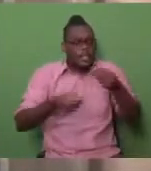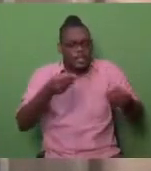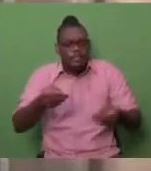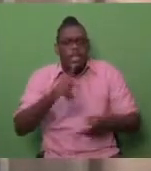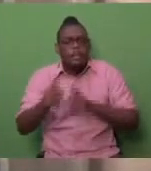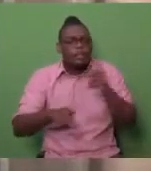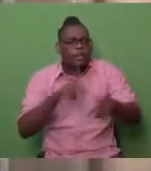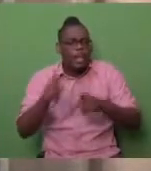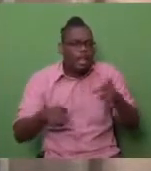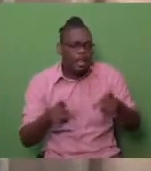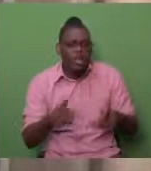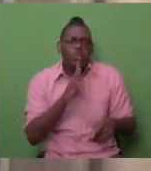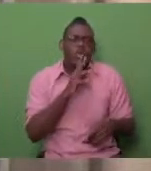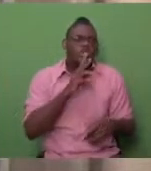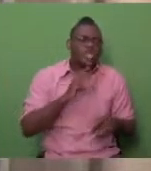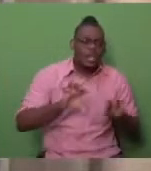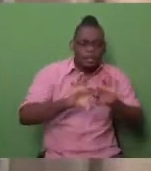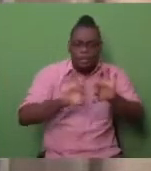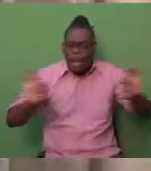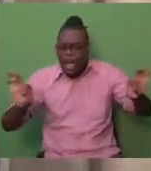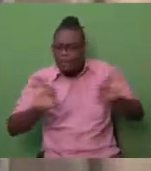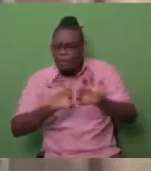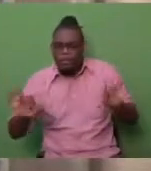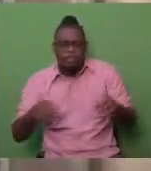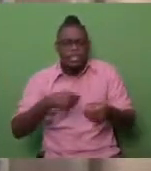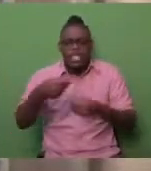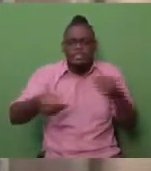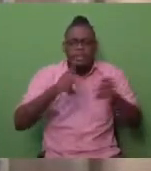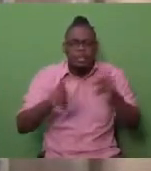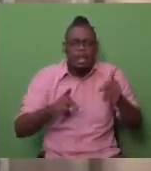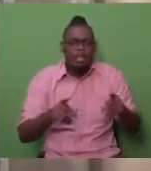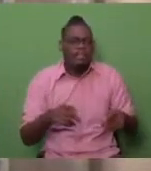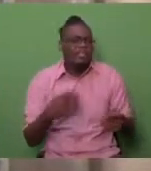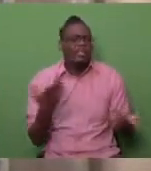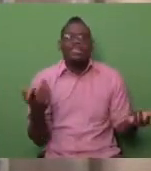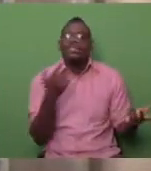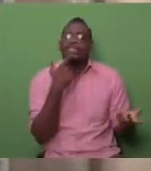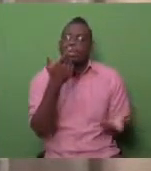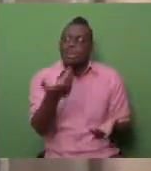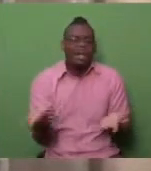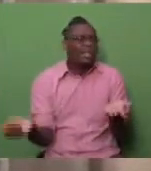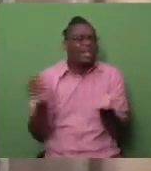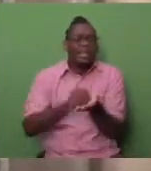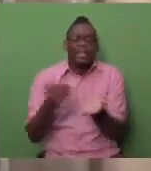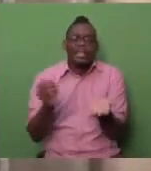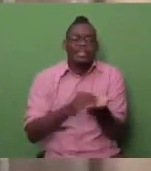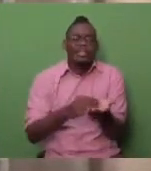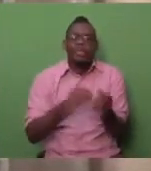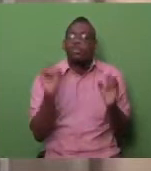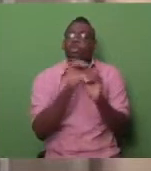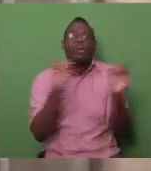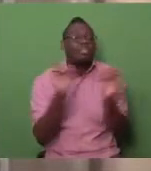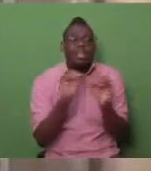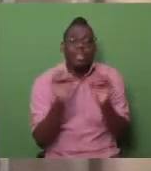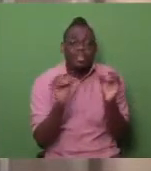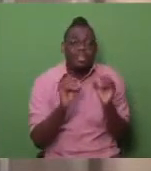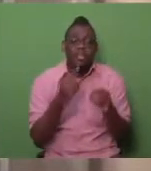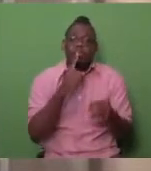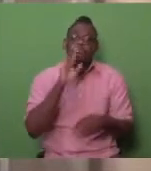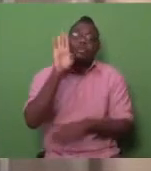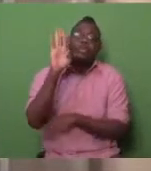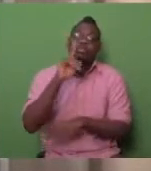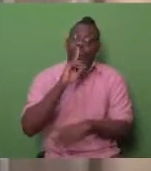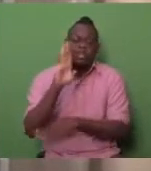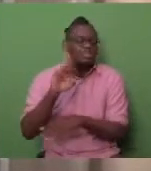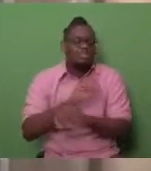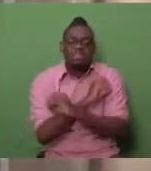I see it, and elsewhere. Manufacturing, repeat, improving the ease of doing business index. Promised since